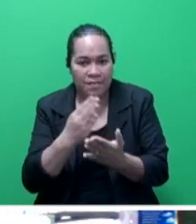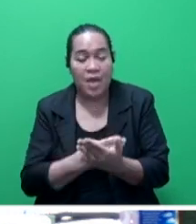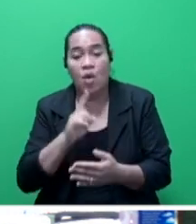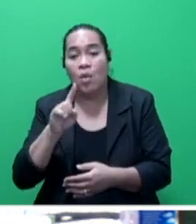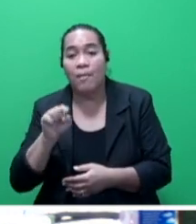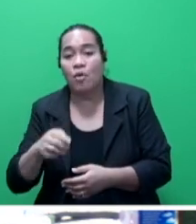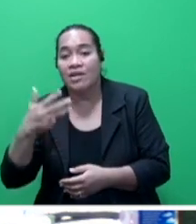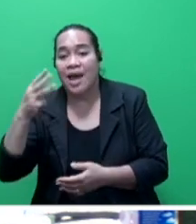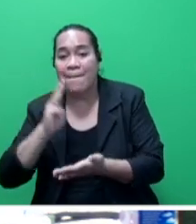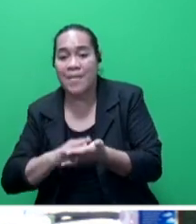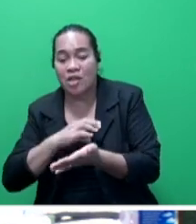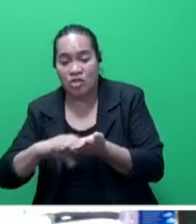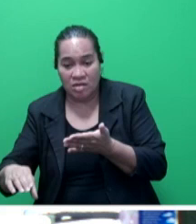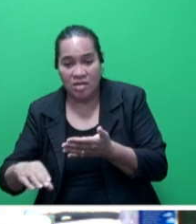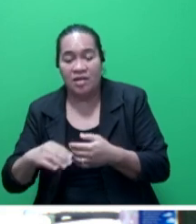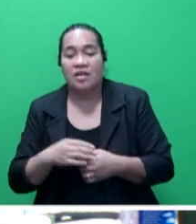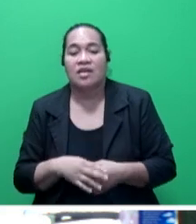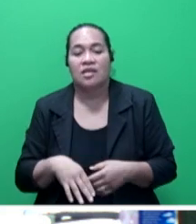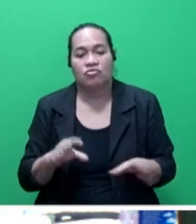in capital budget, resulting in the